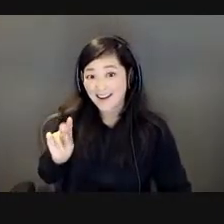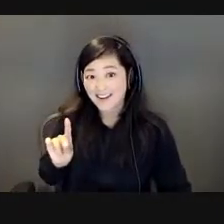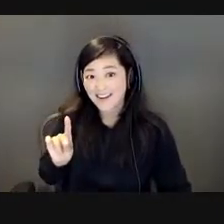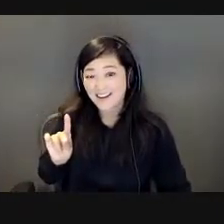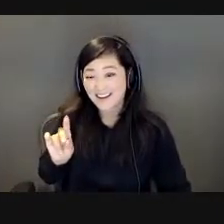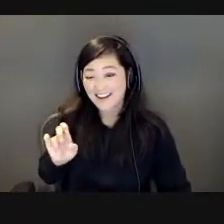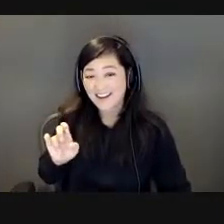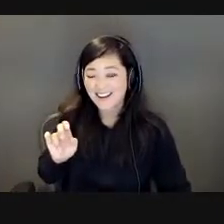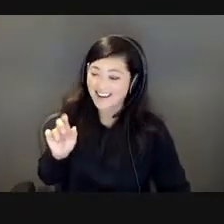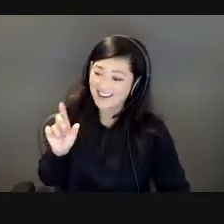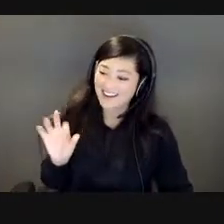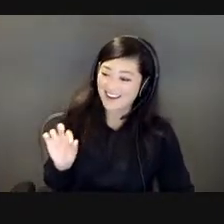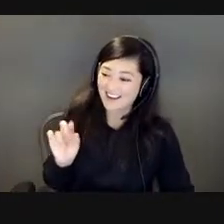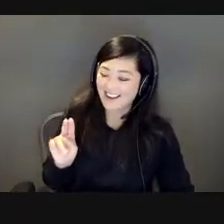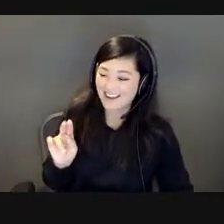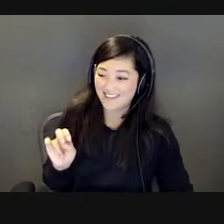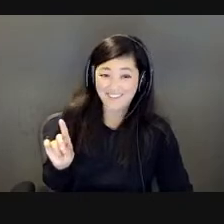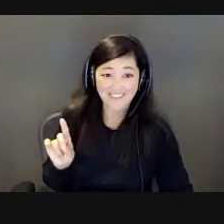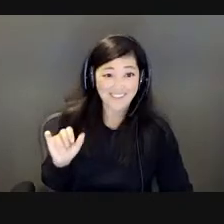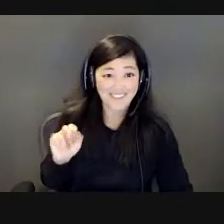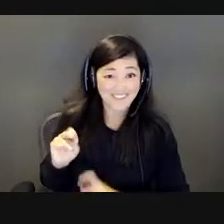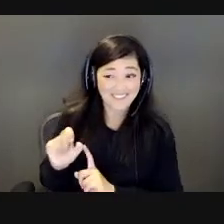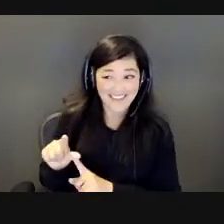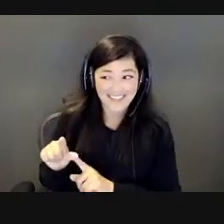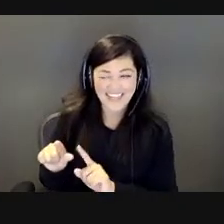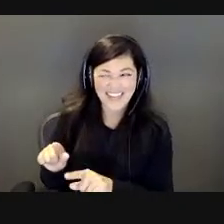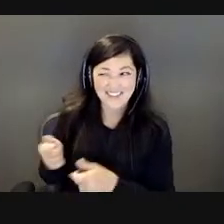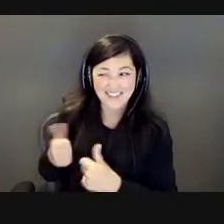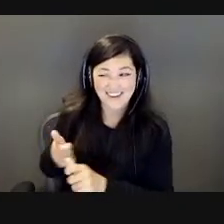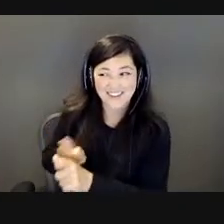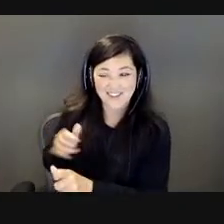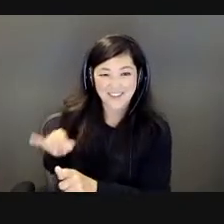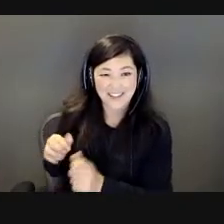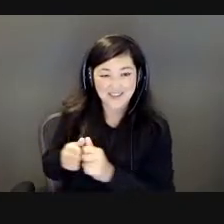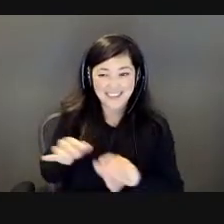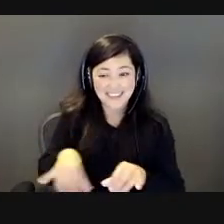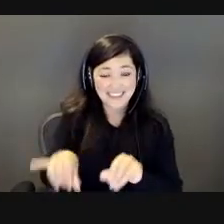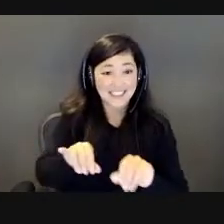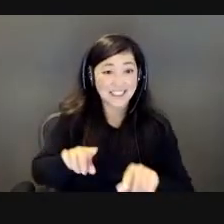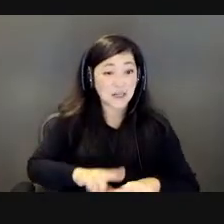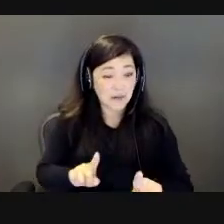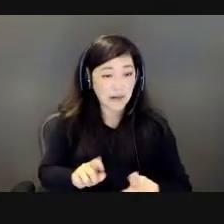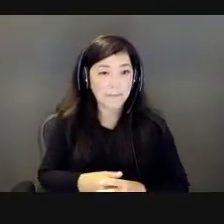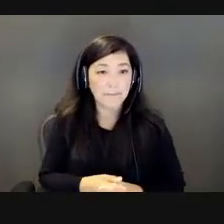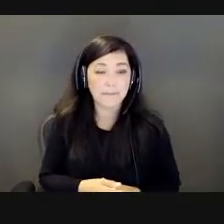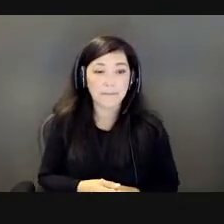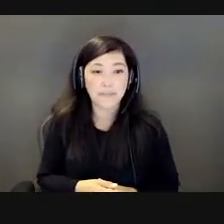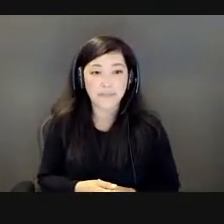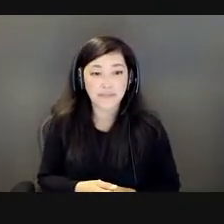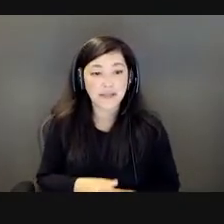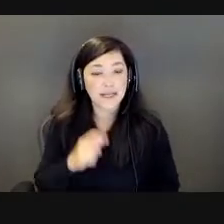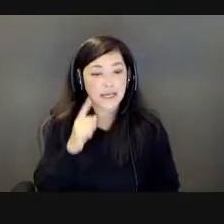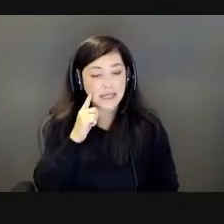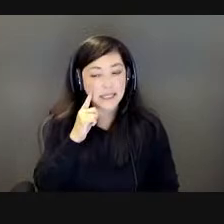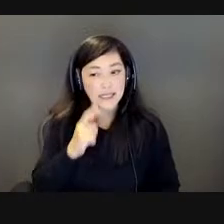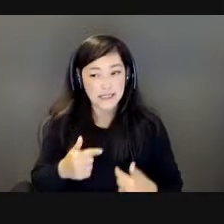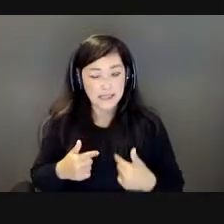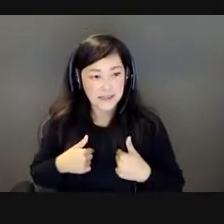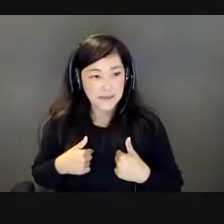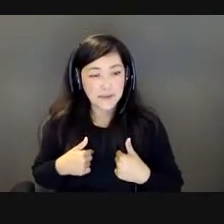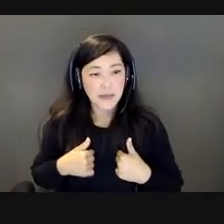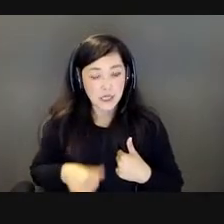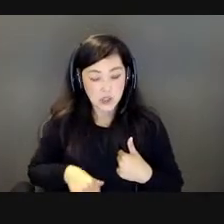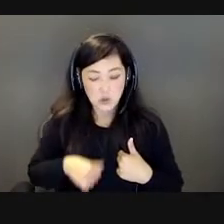to stay away from that in the standard. But so a couple of thoughts. One of the proudest moments I think that I experienced observing this committee,